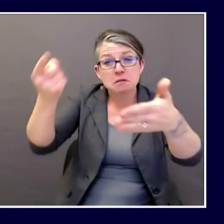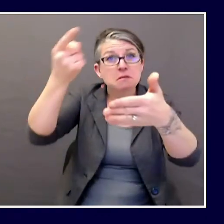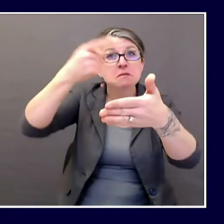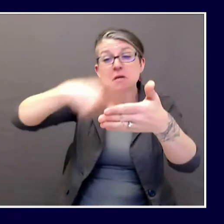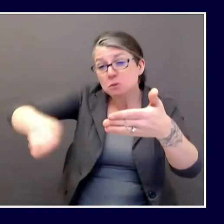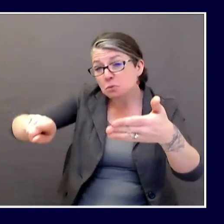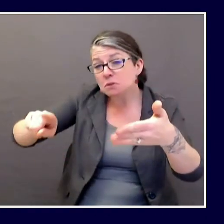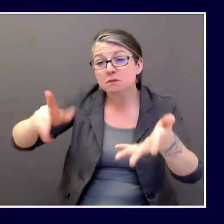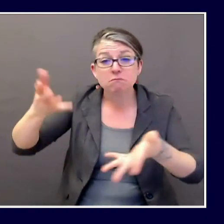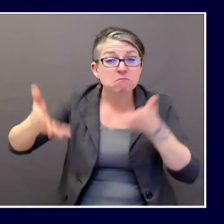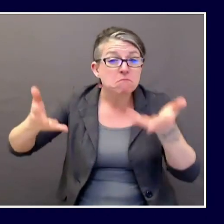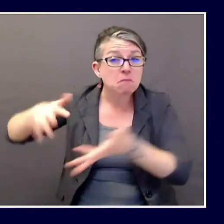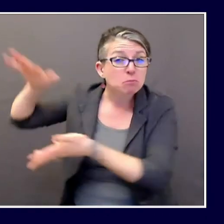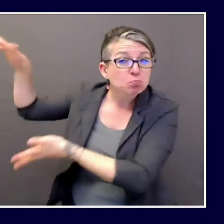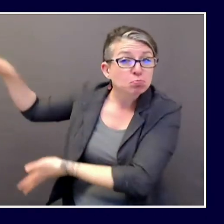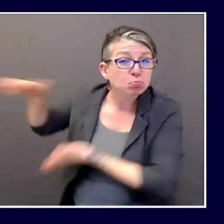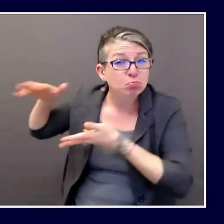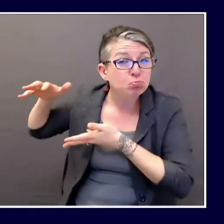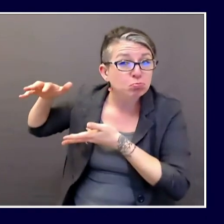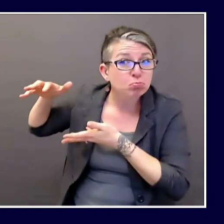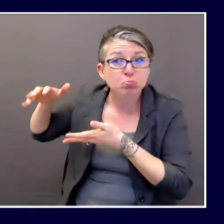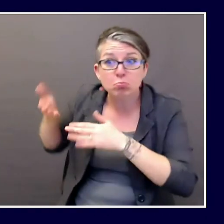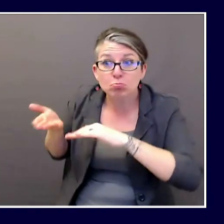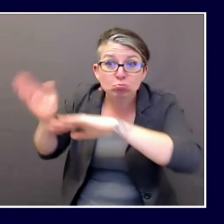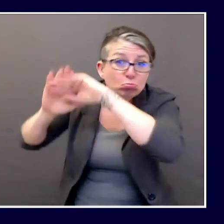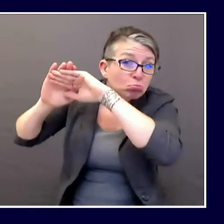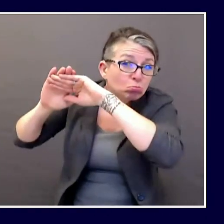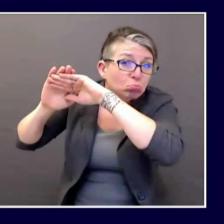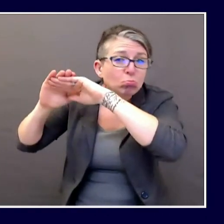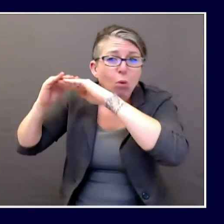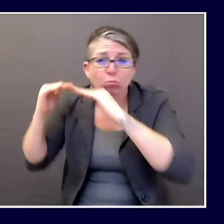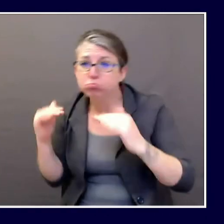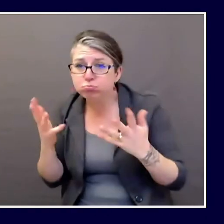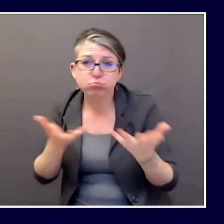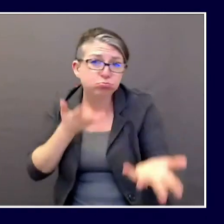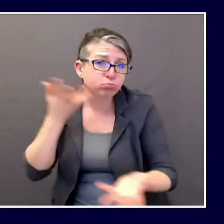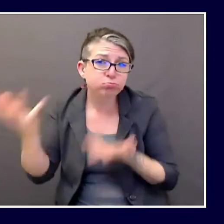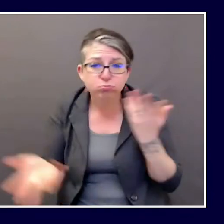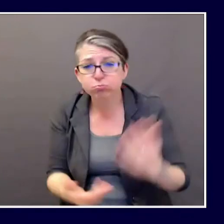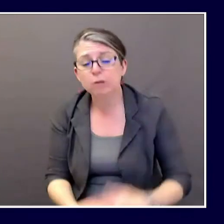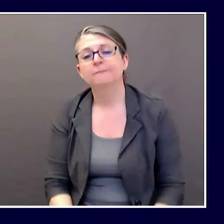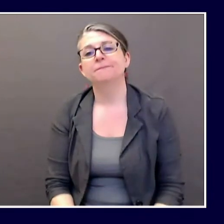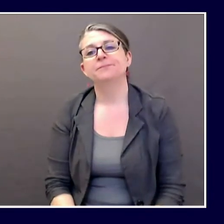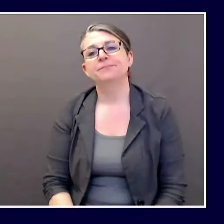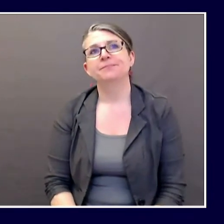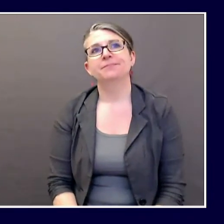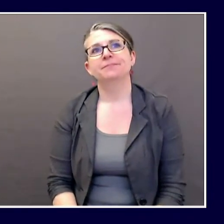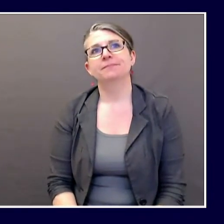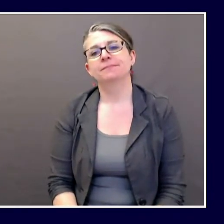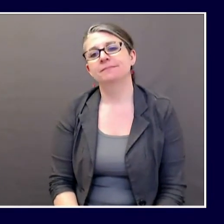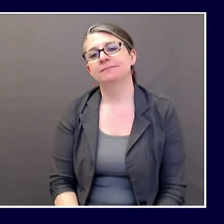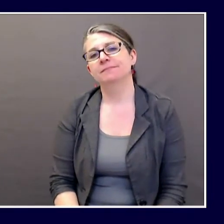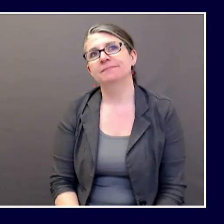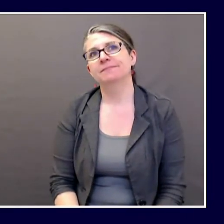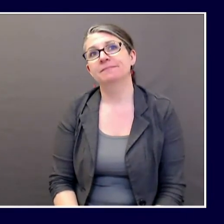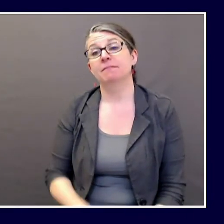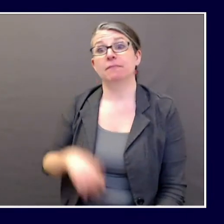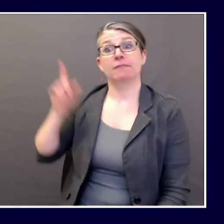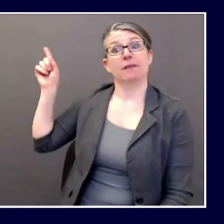heard? I've only heard in the qualitative or in the abstract, Joe. I haven't seen the hard numbers